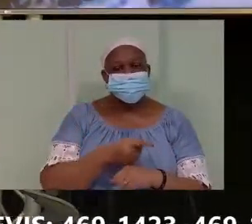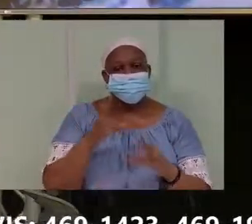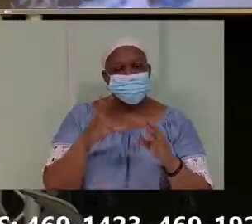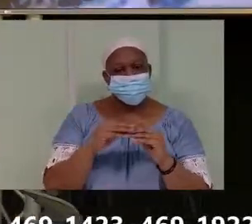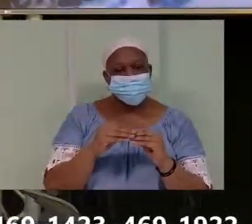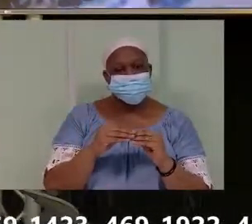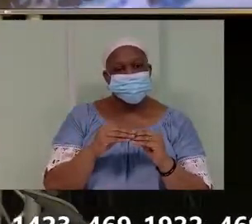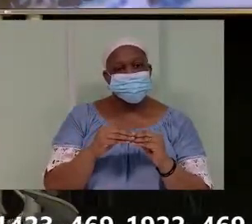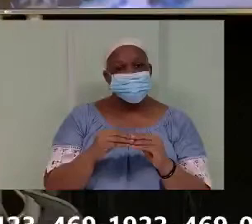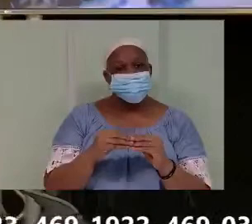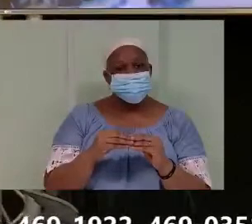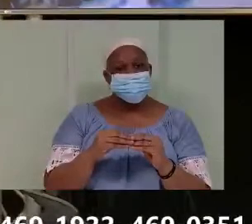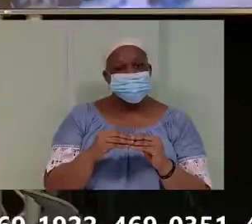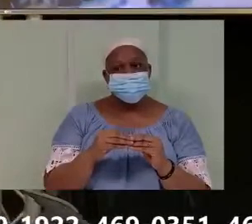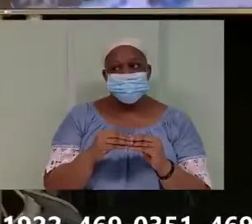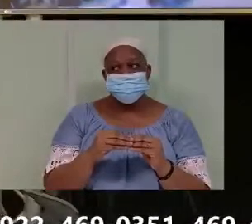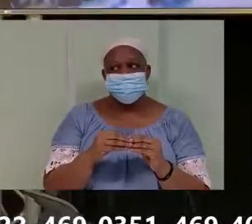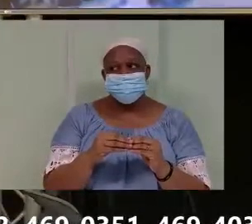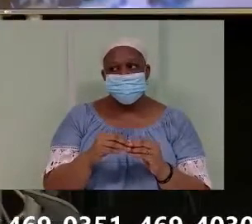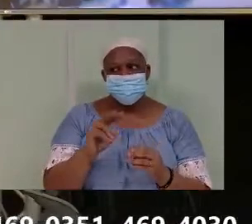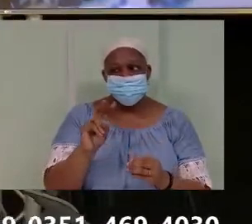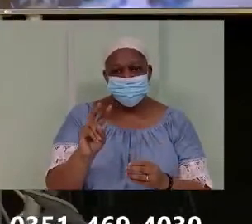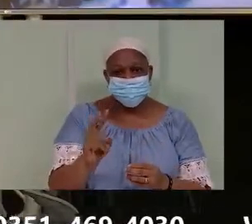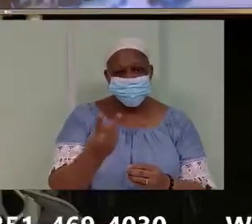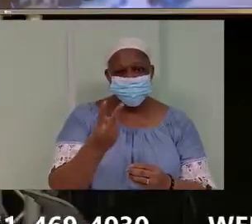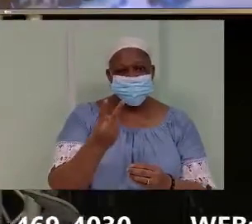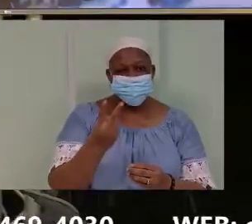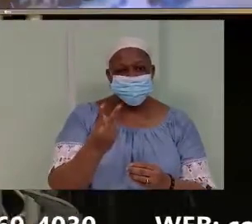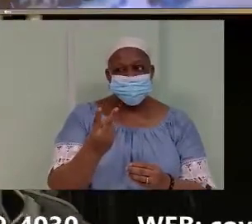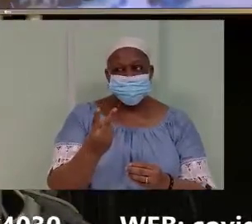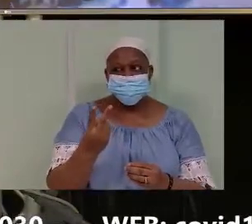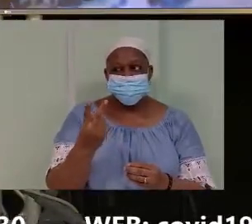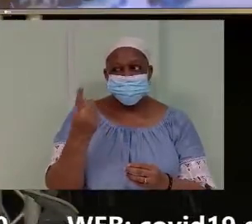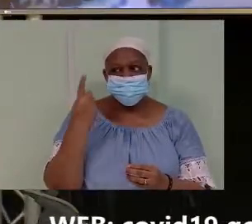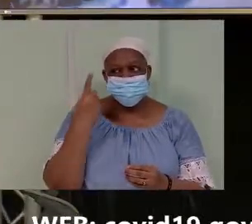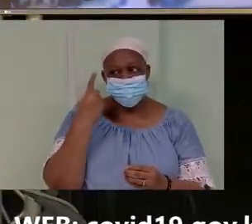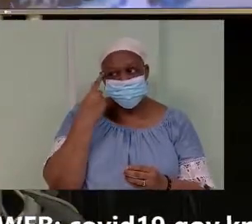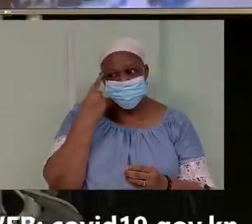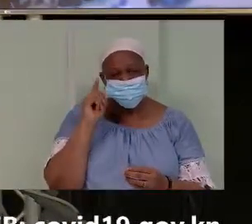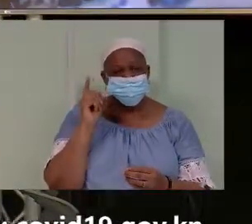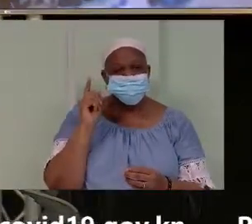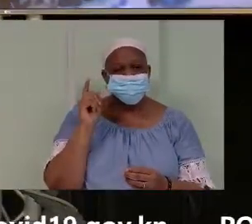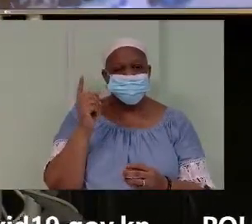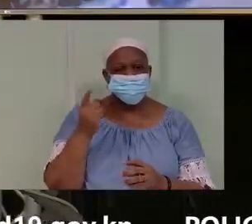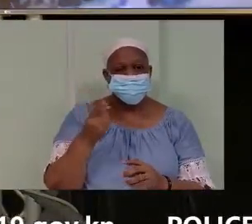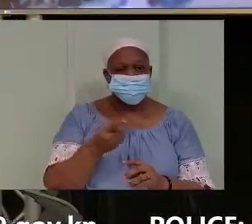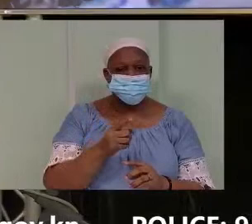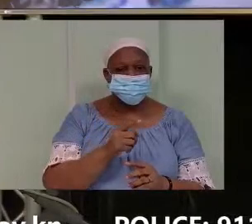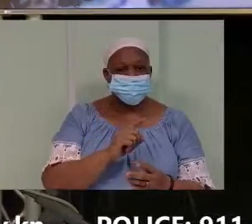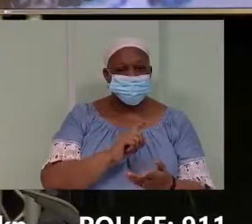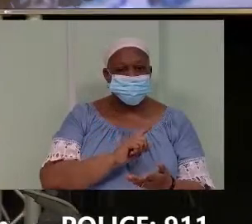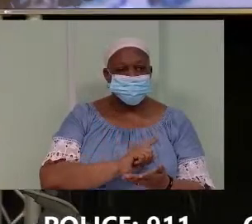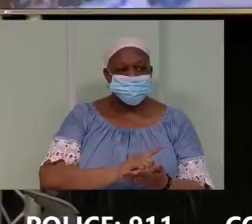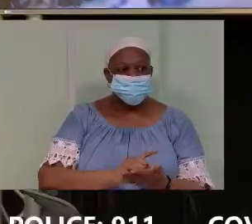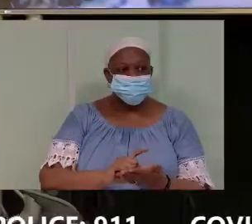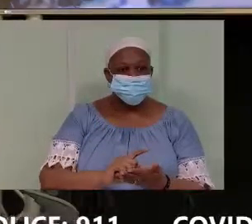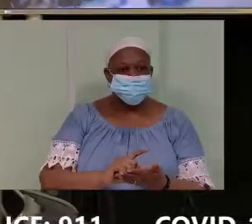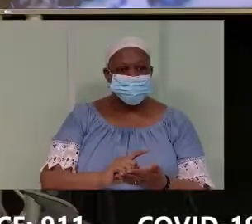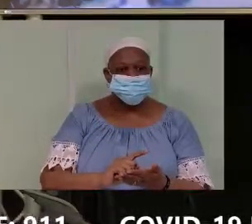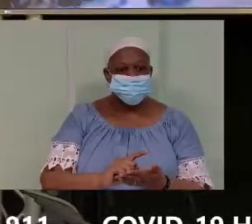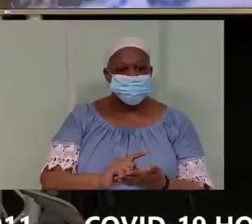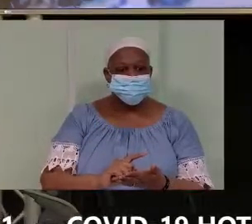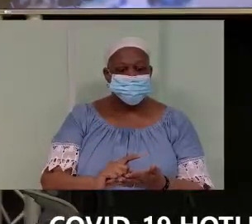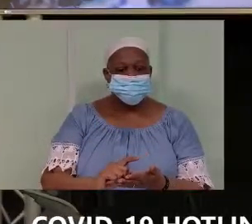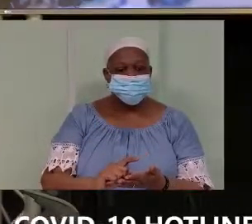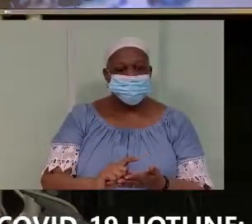briefing. It is the second press briefing that we are having for this week. Of course, we